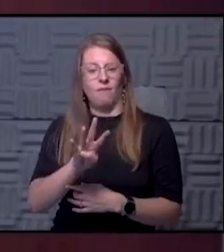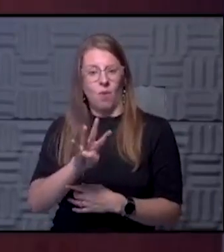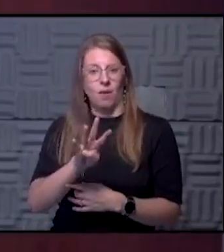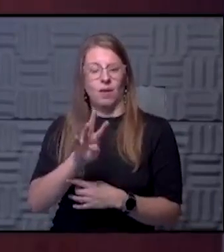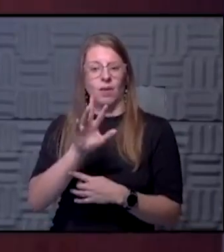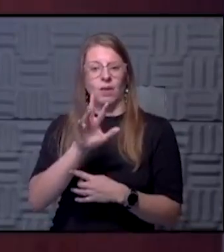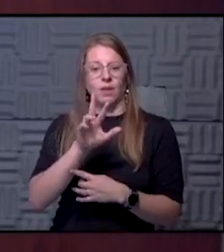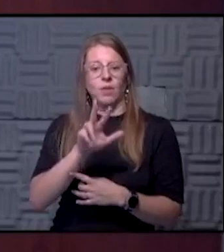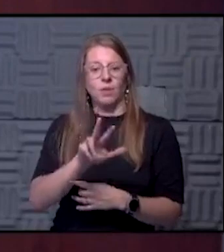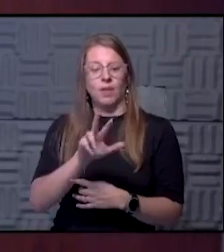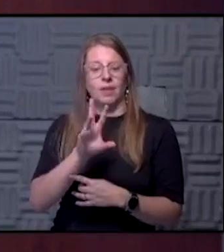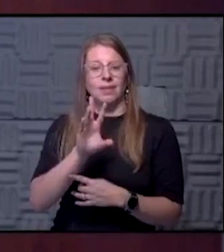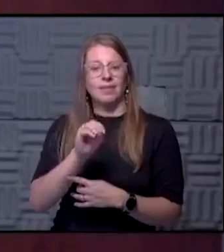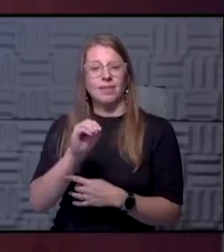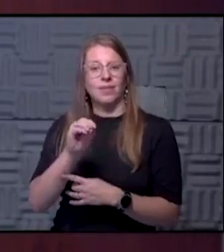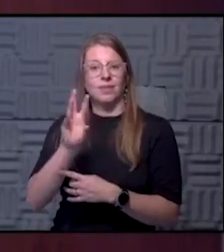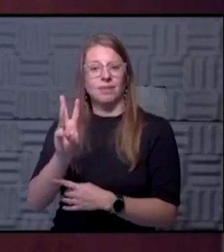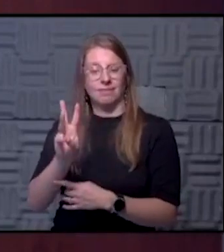913-574-3006,